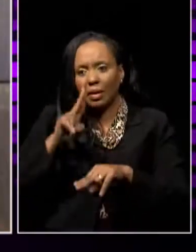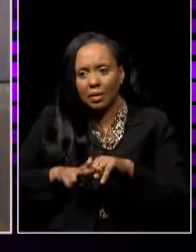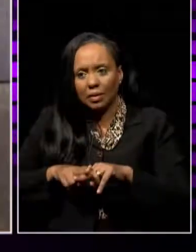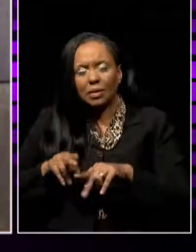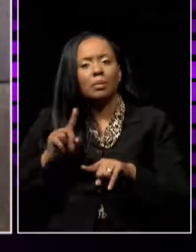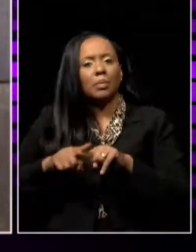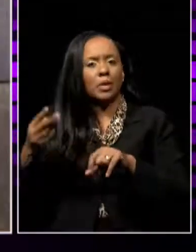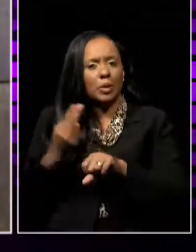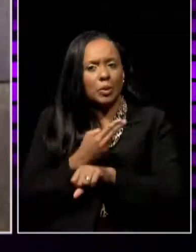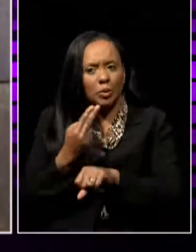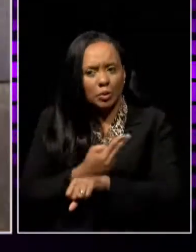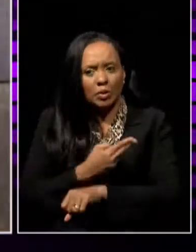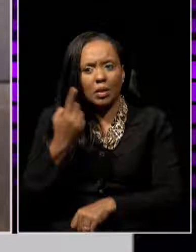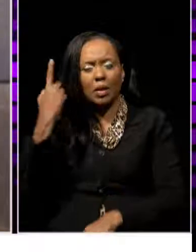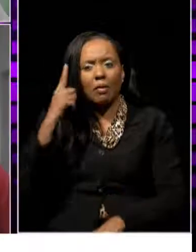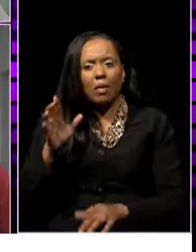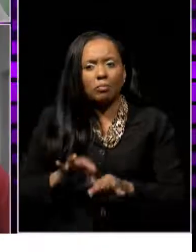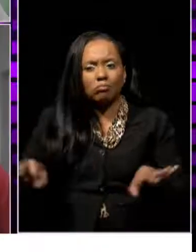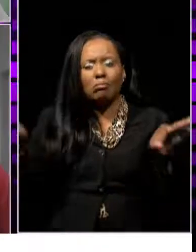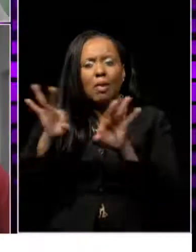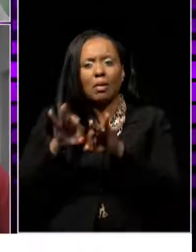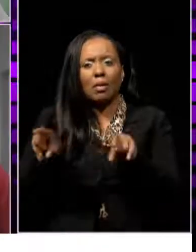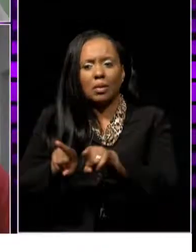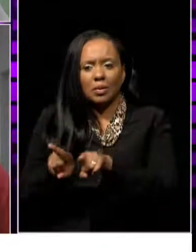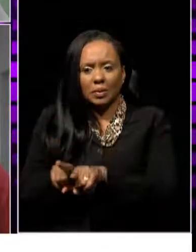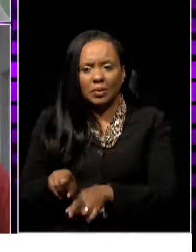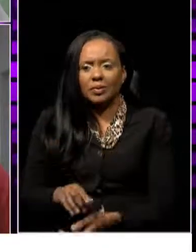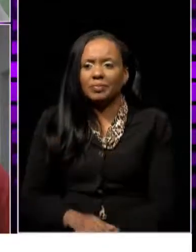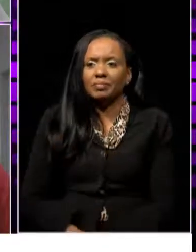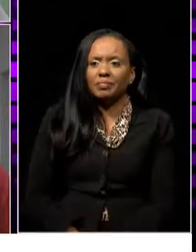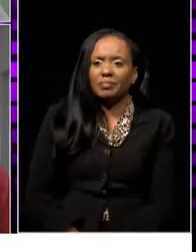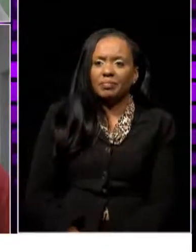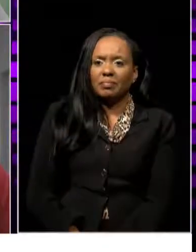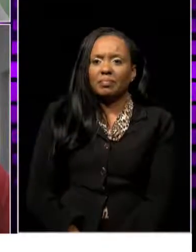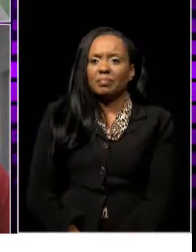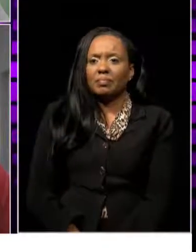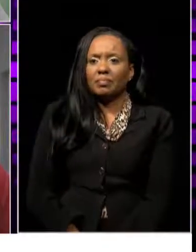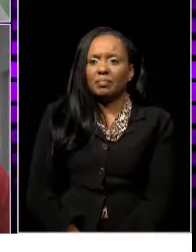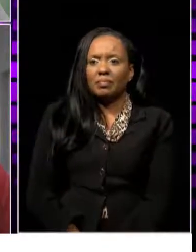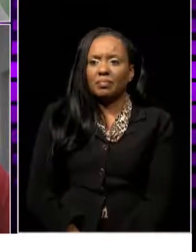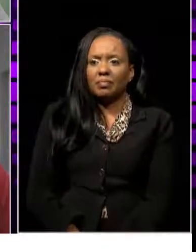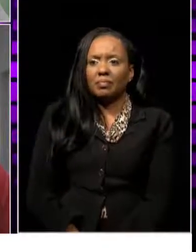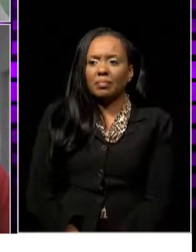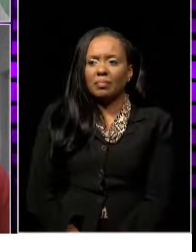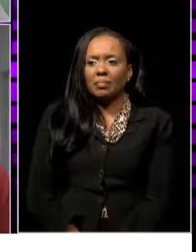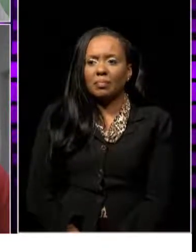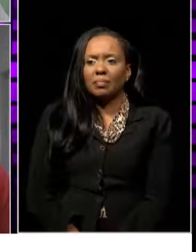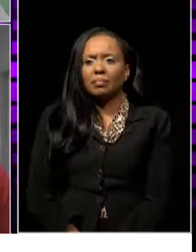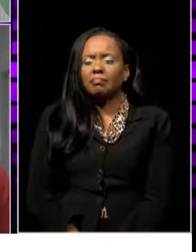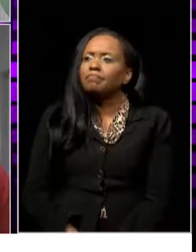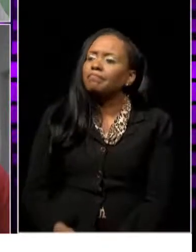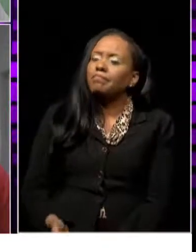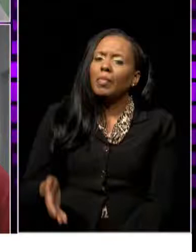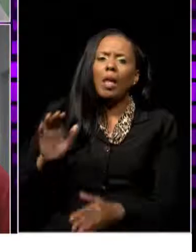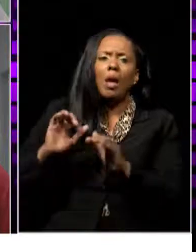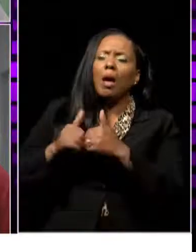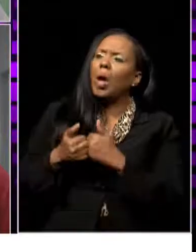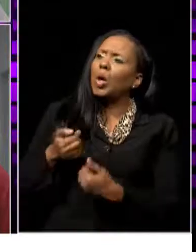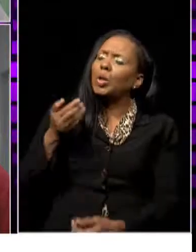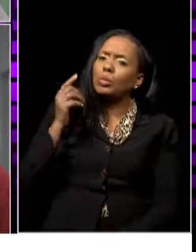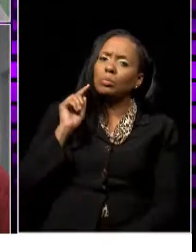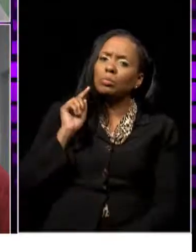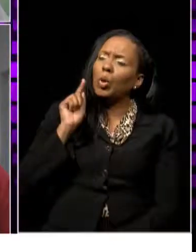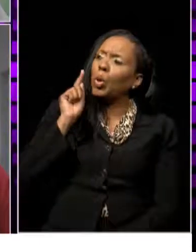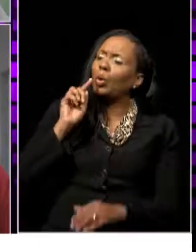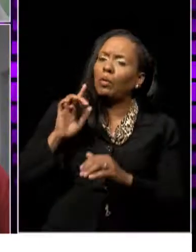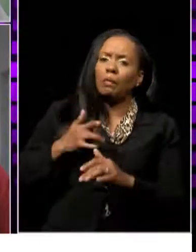tool. Thank you. Ms. Fergus, what about you? How do you feel about a blended approach rather